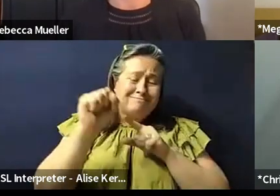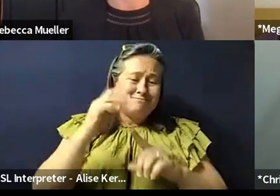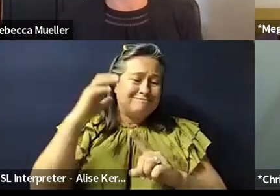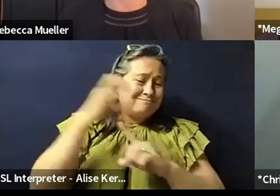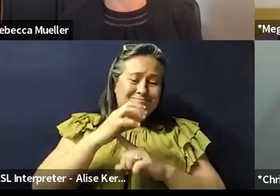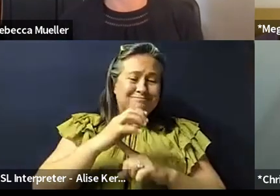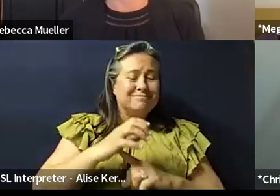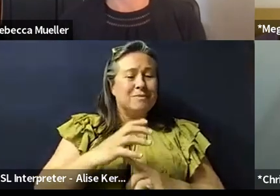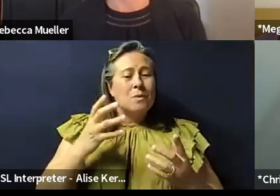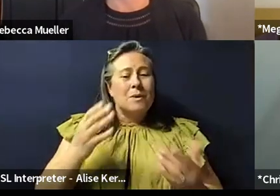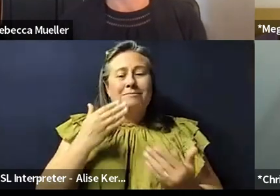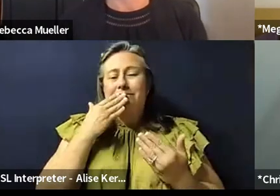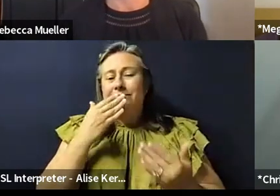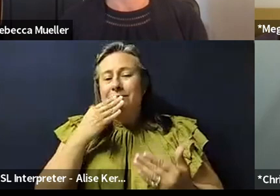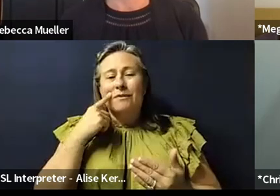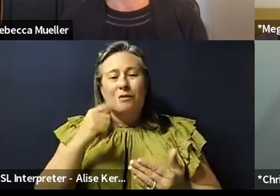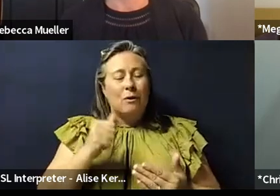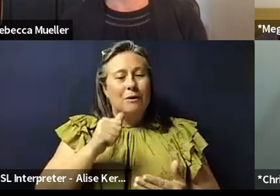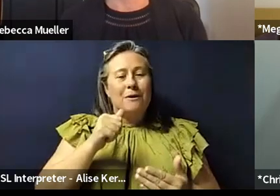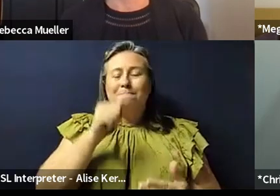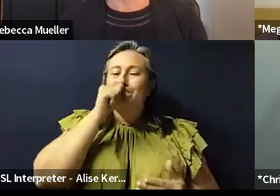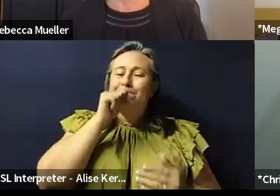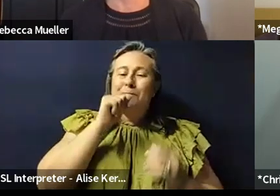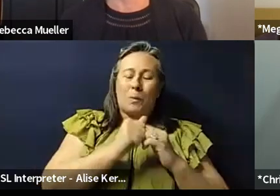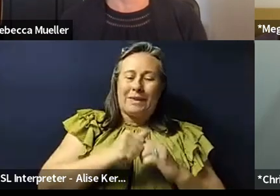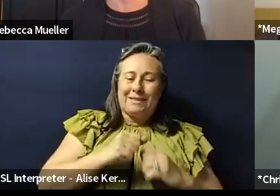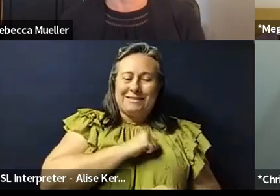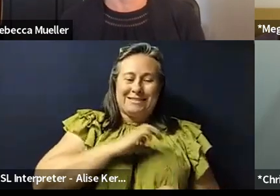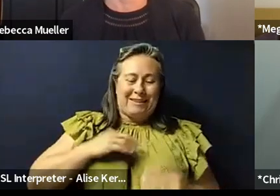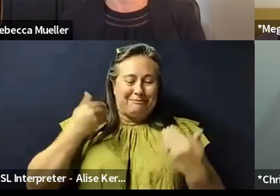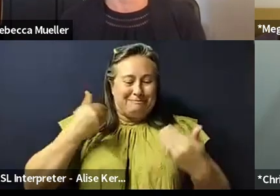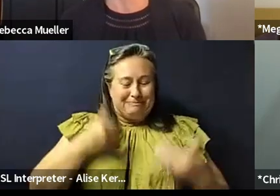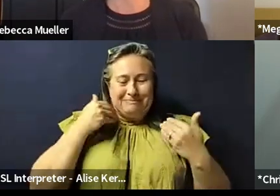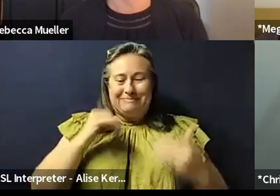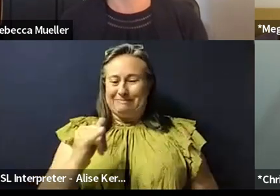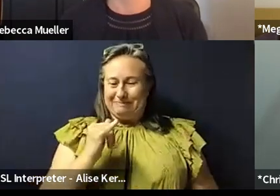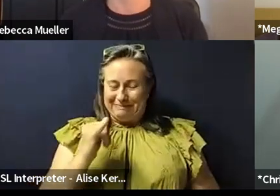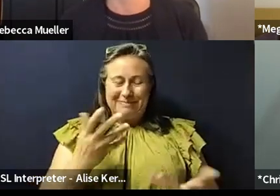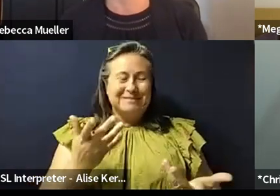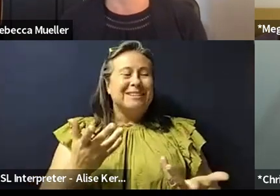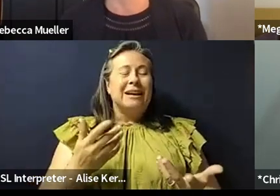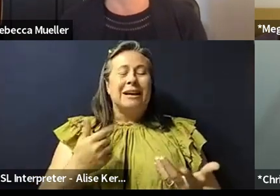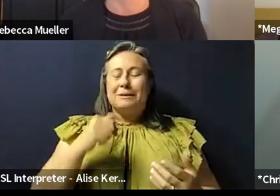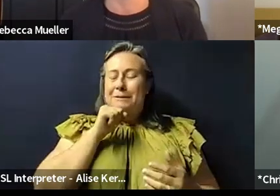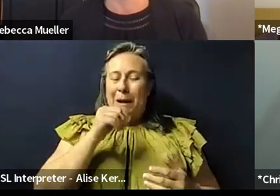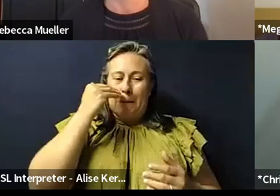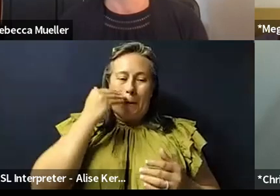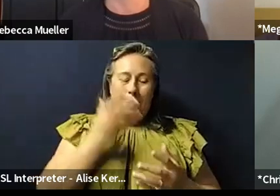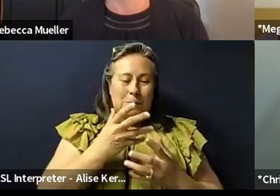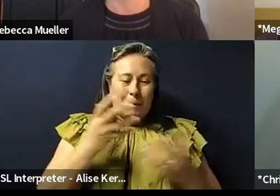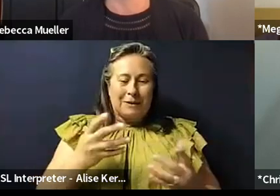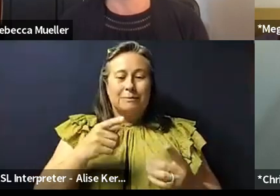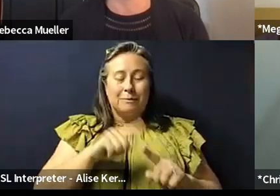guys for putting up with a poor sap like me who doesn't know as much. Hopefully I elevated you guys and made you guys look